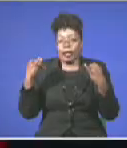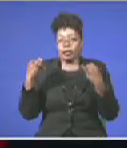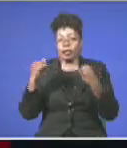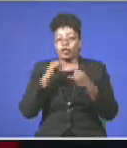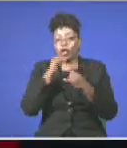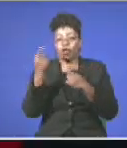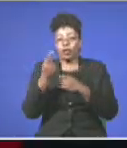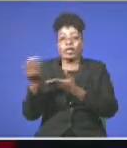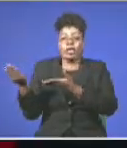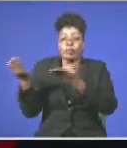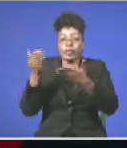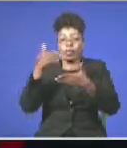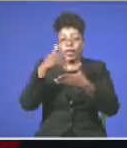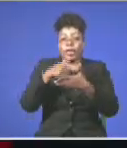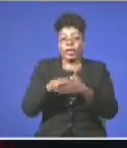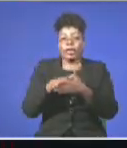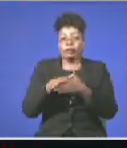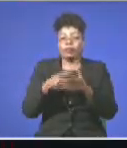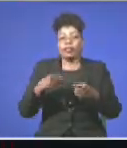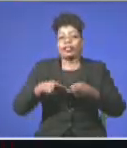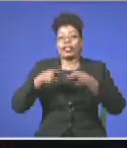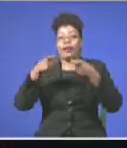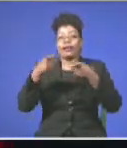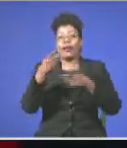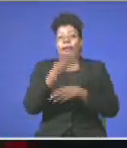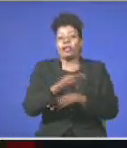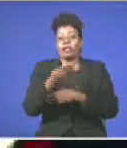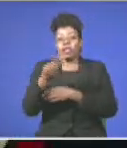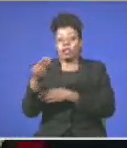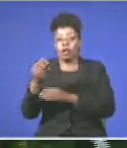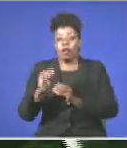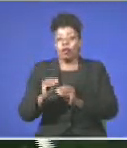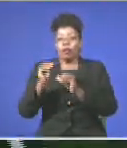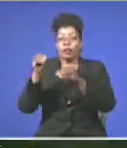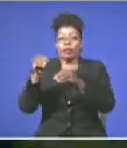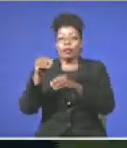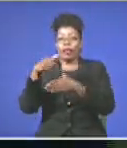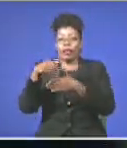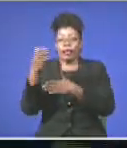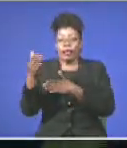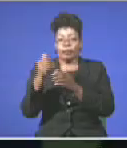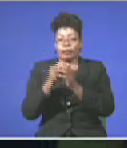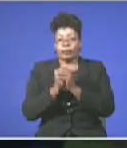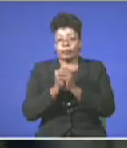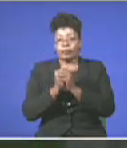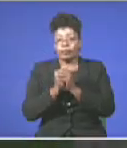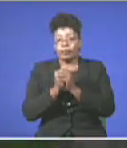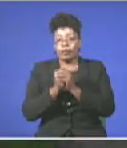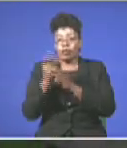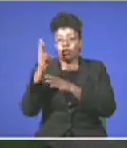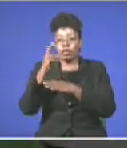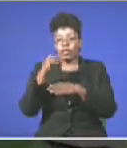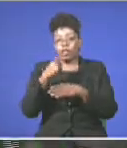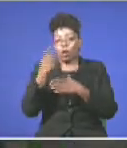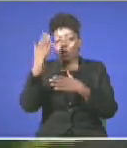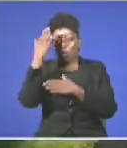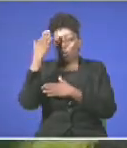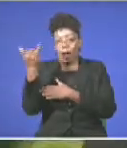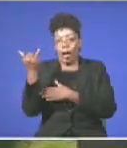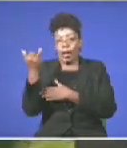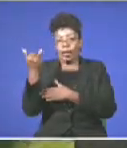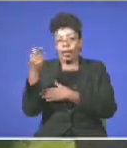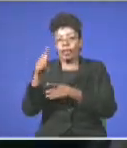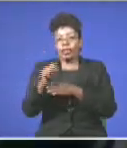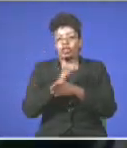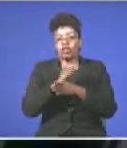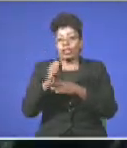bring them in. We want to give them material. We want to train them before we put them out there. Burroughs and BBA President Samuel Rogers on why the training is